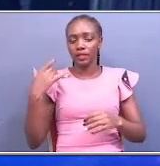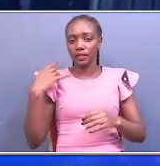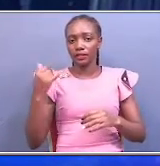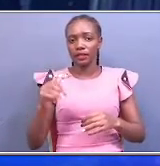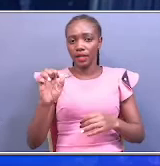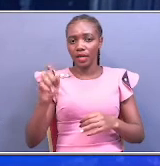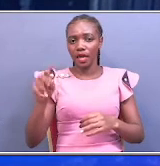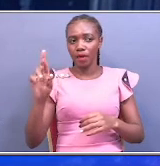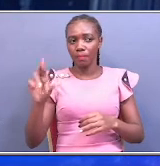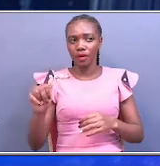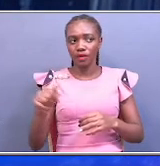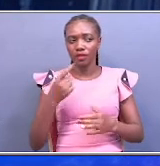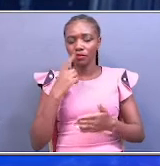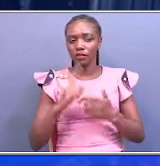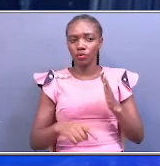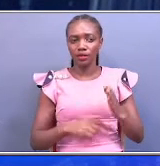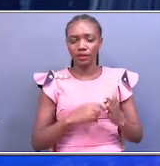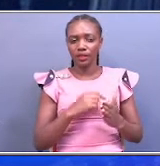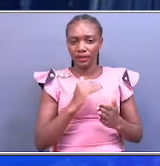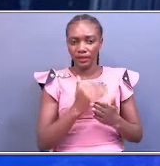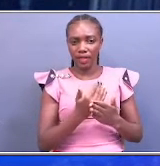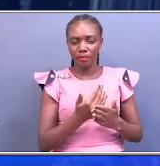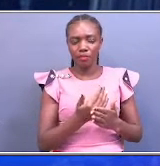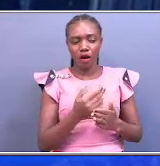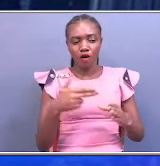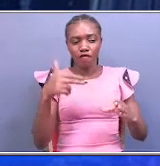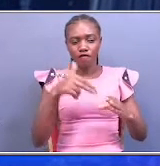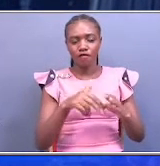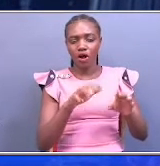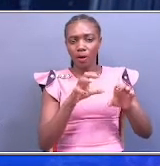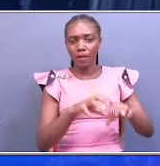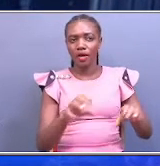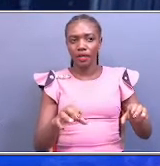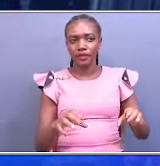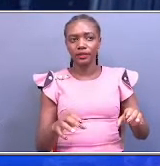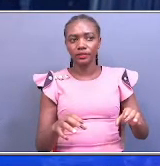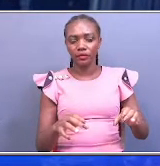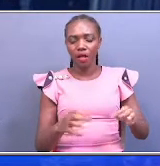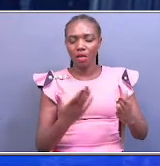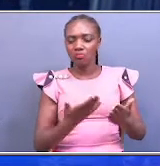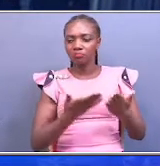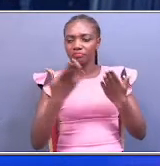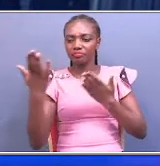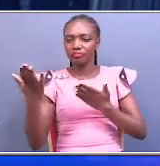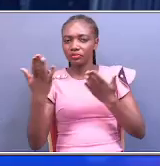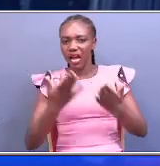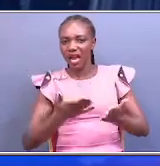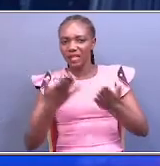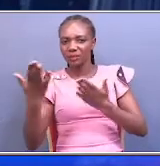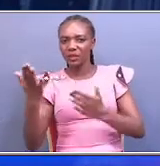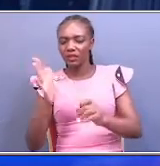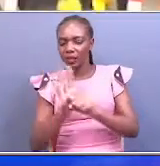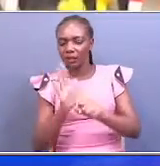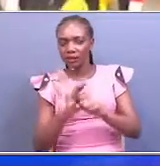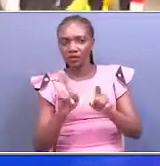Authority, EPRA, revealed that some oil marketers have increased their export of fuel and suppressing the local